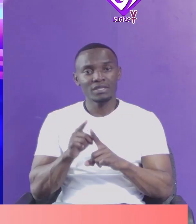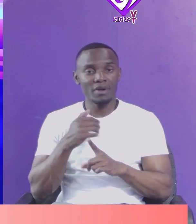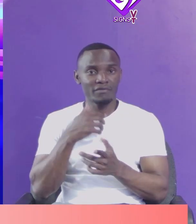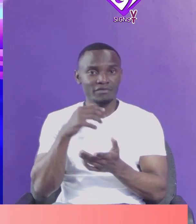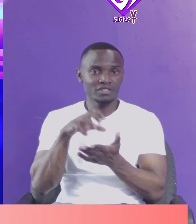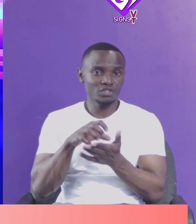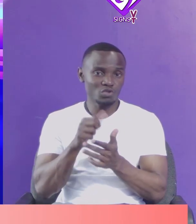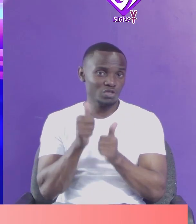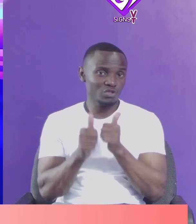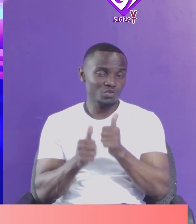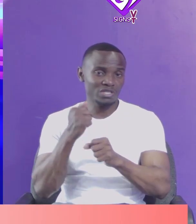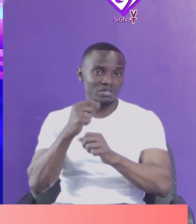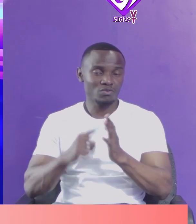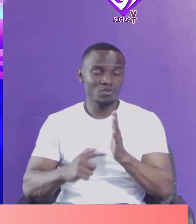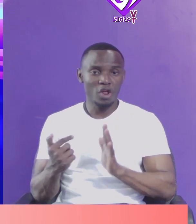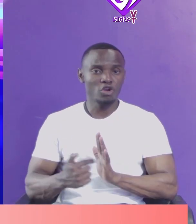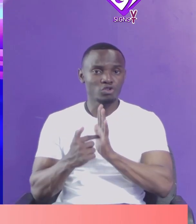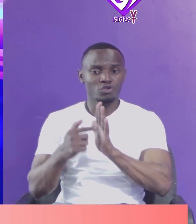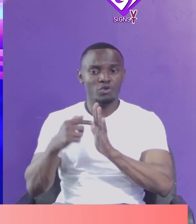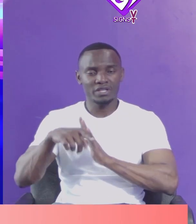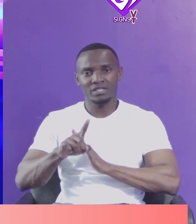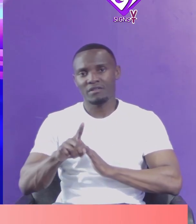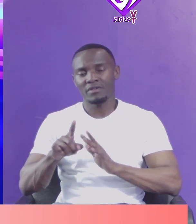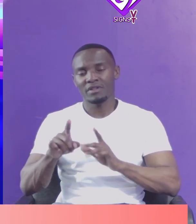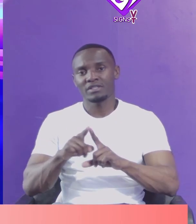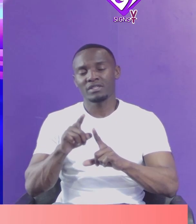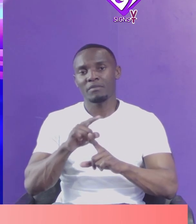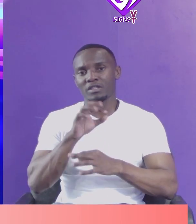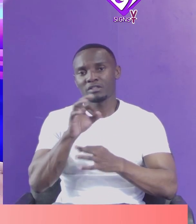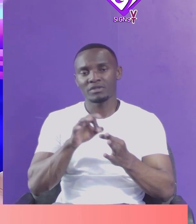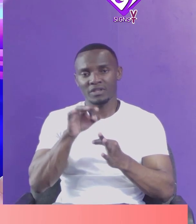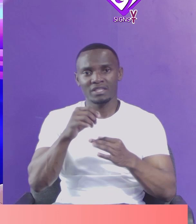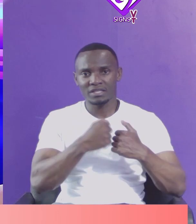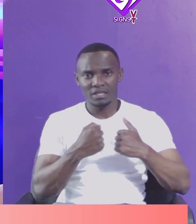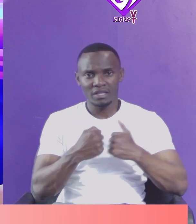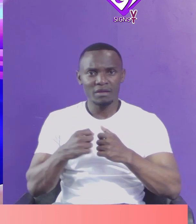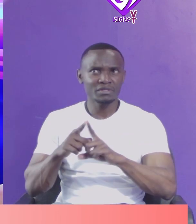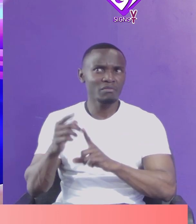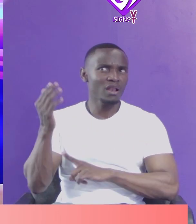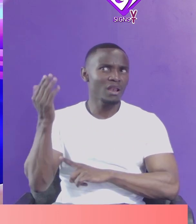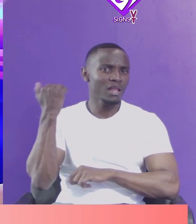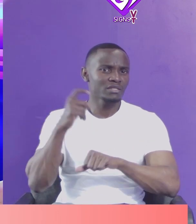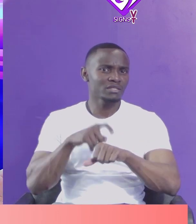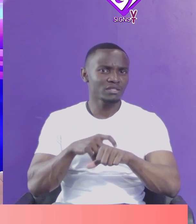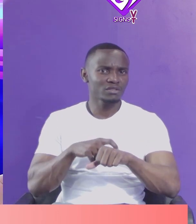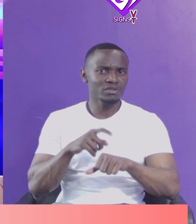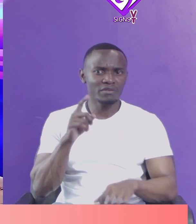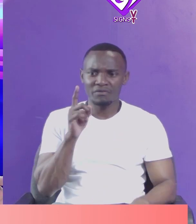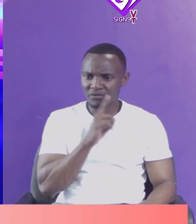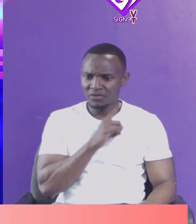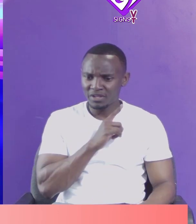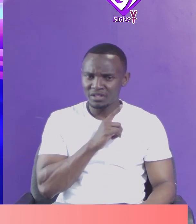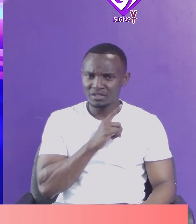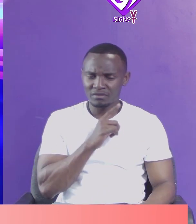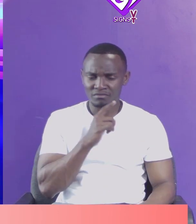out and kind of reveal itself, especially in these kind of games. Because last season, I think they finished, I can't remember which position actually finished,